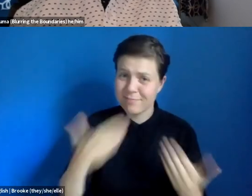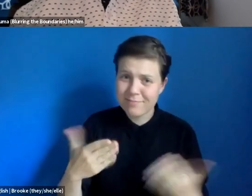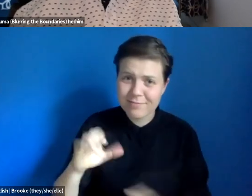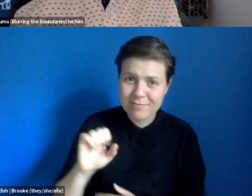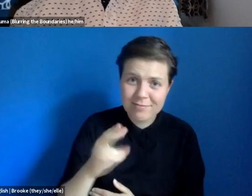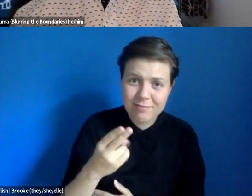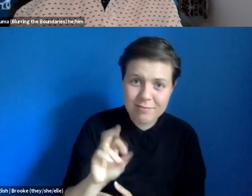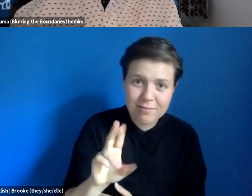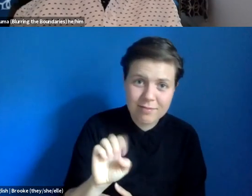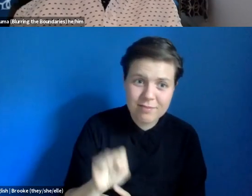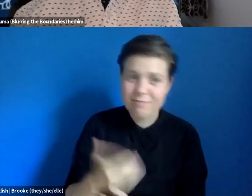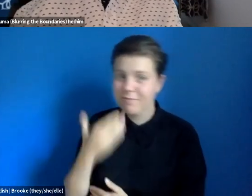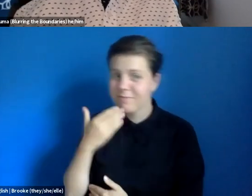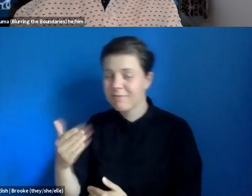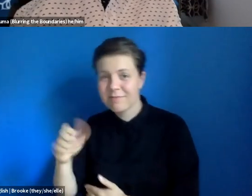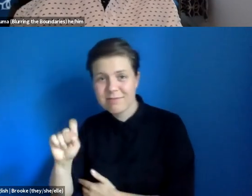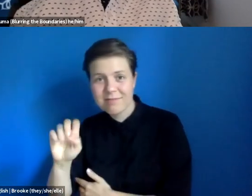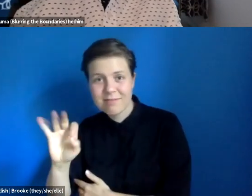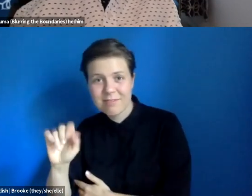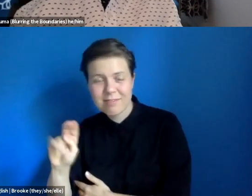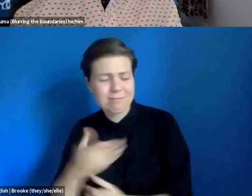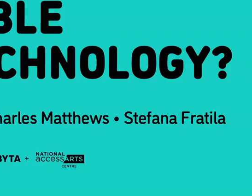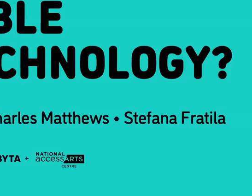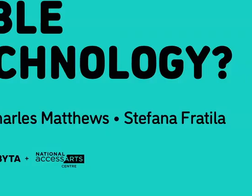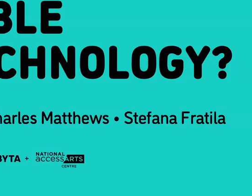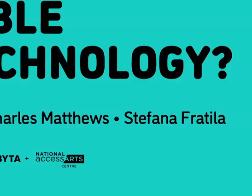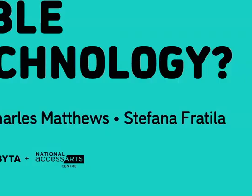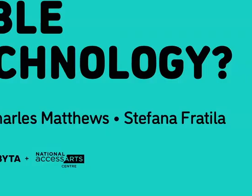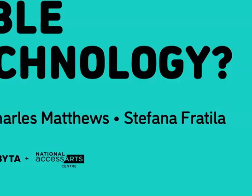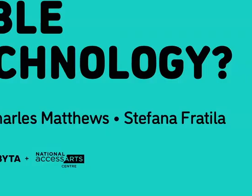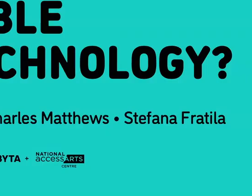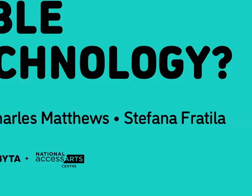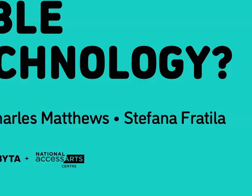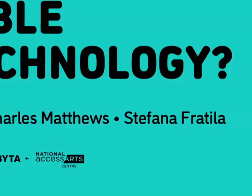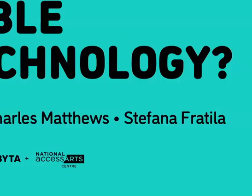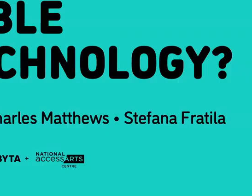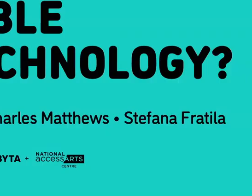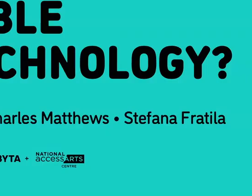Stefana. Thank you, Charles. Thank you, Giff. This was lovely.